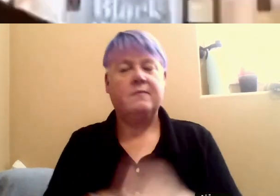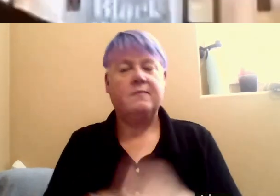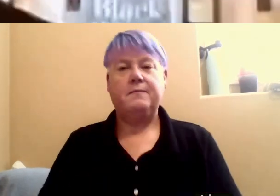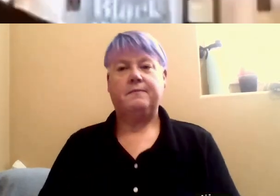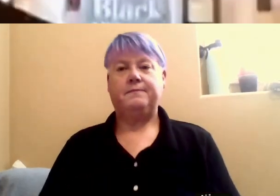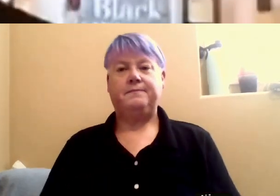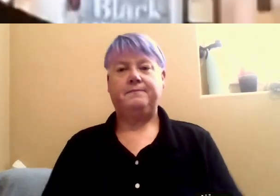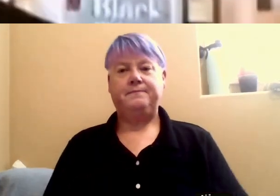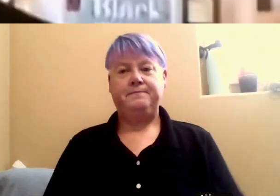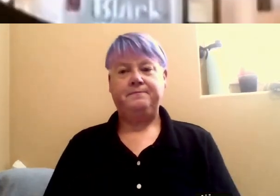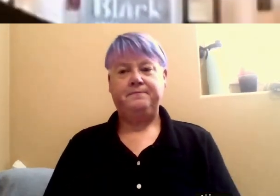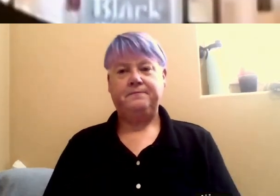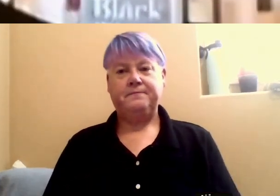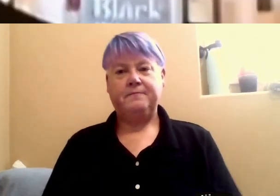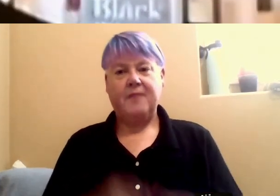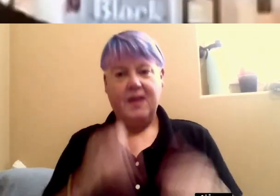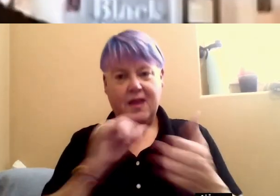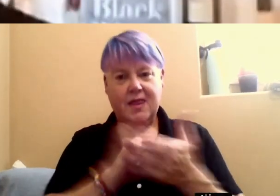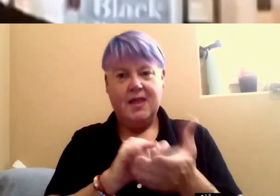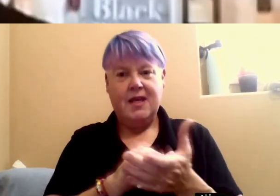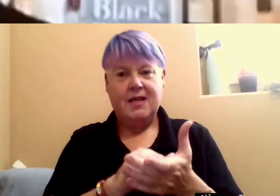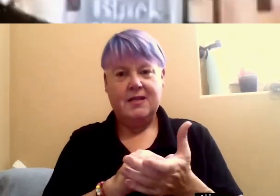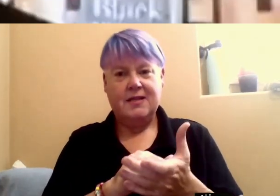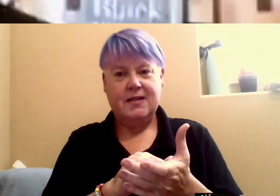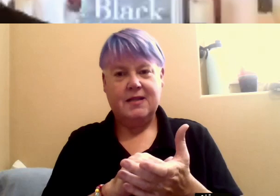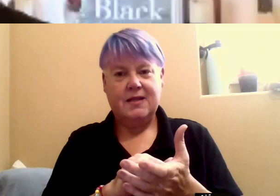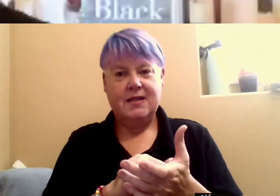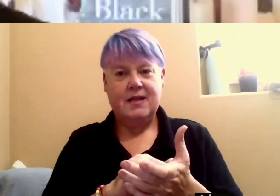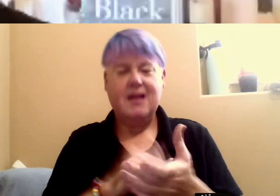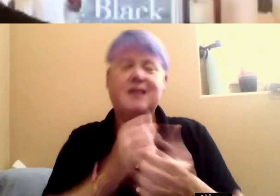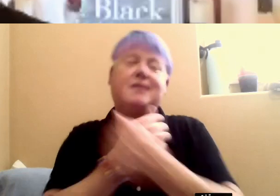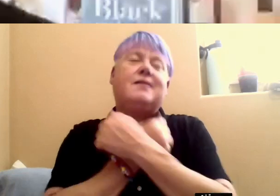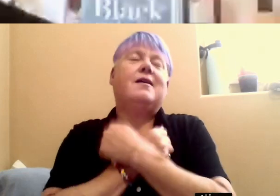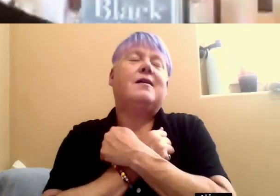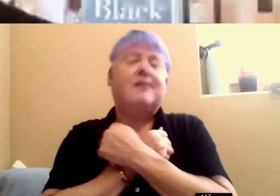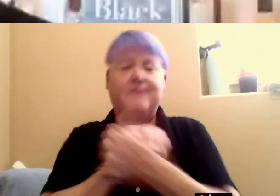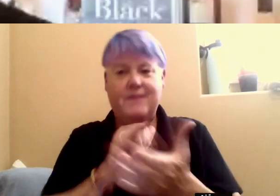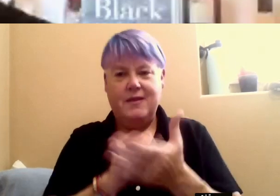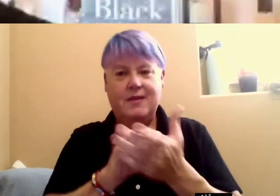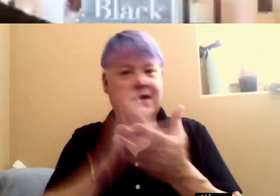Yeah, that's like this. I cherish that picture because,